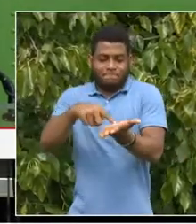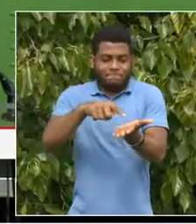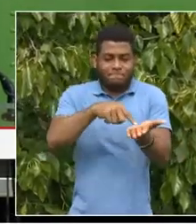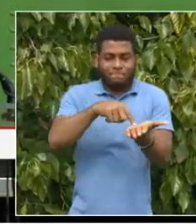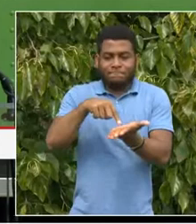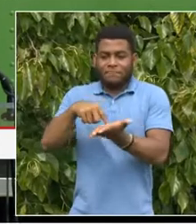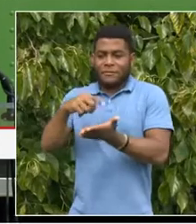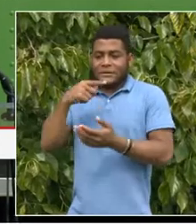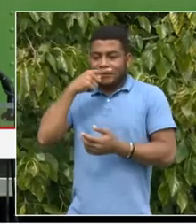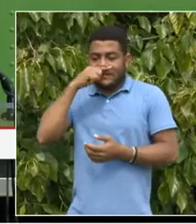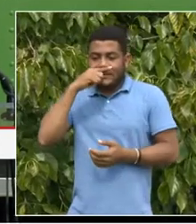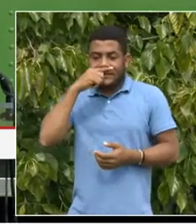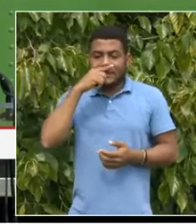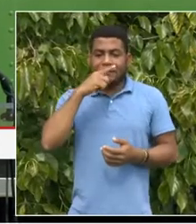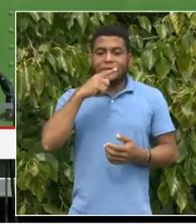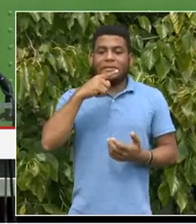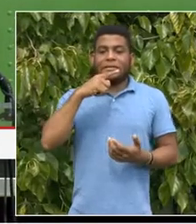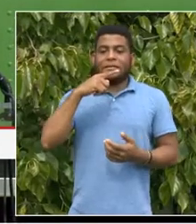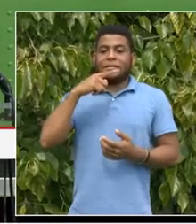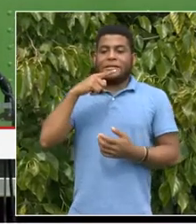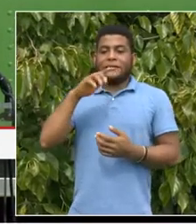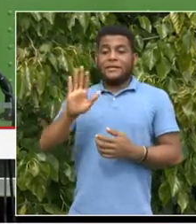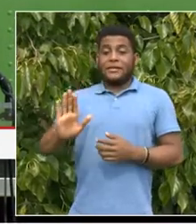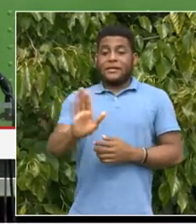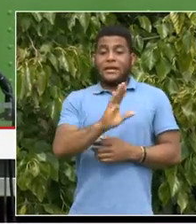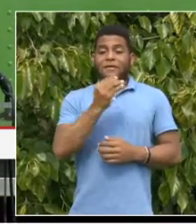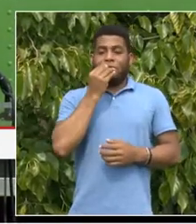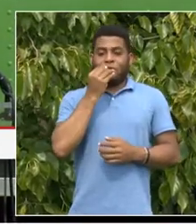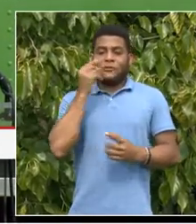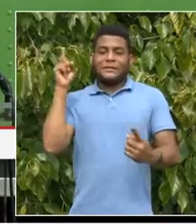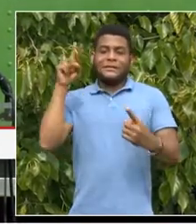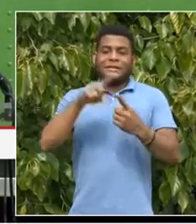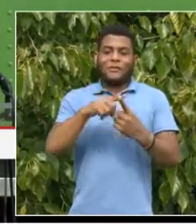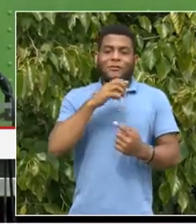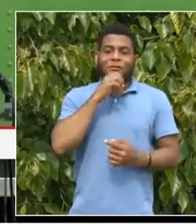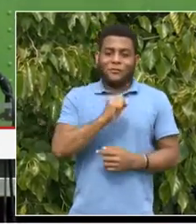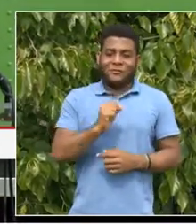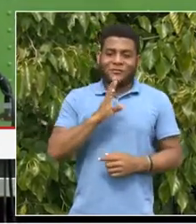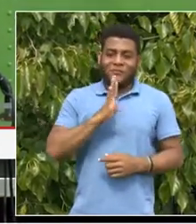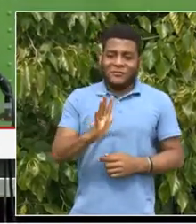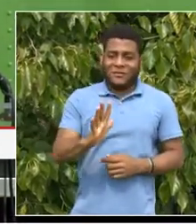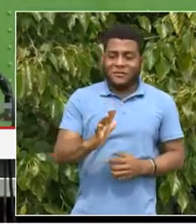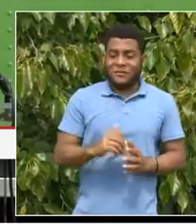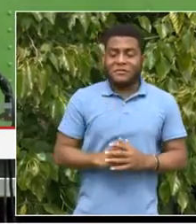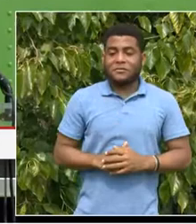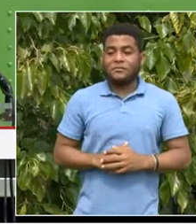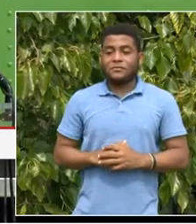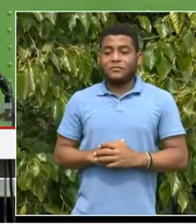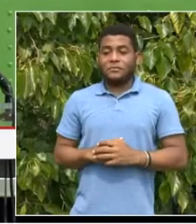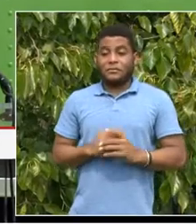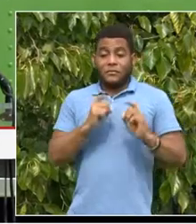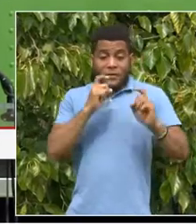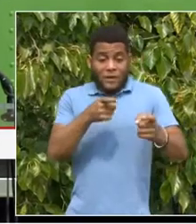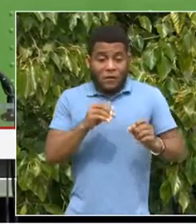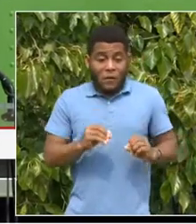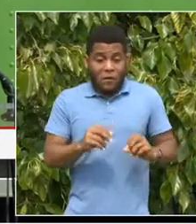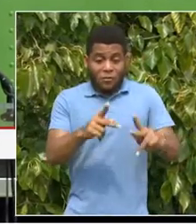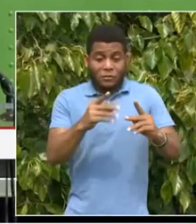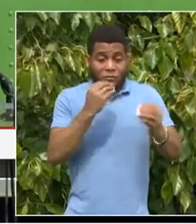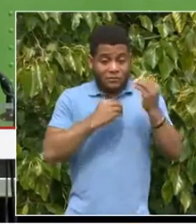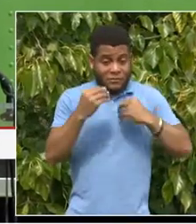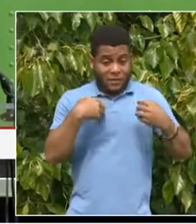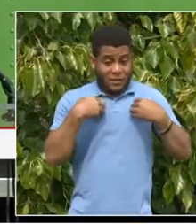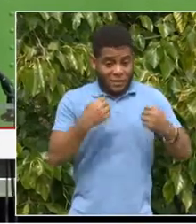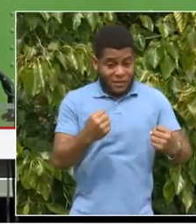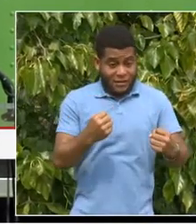5, until they have so that they have the opportunity to get the right things into their bodies so that they have that